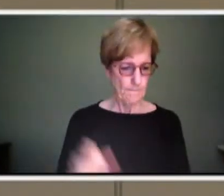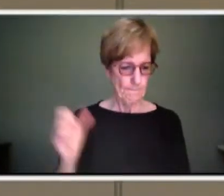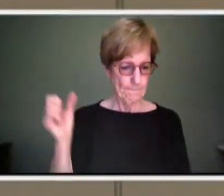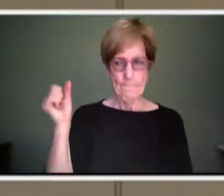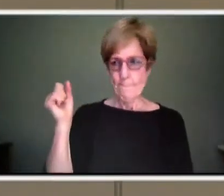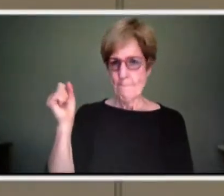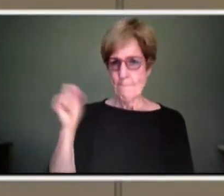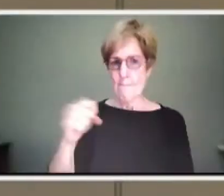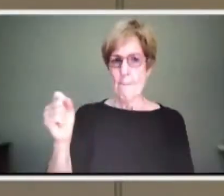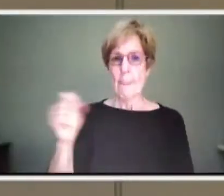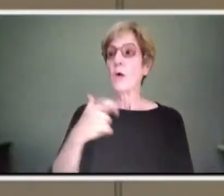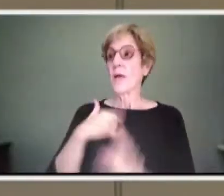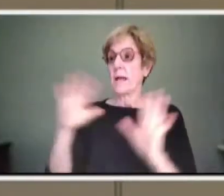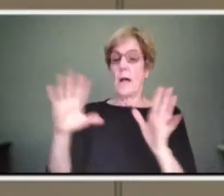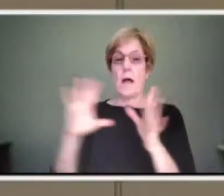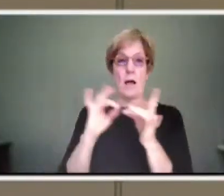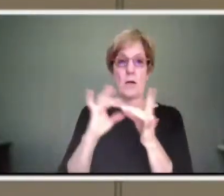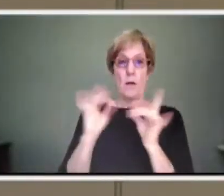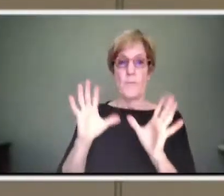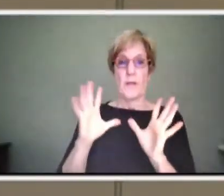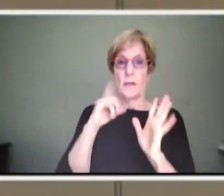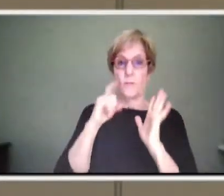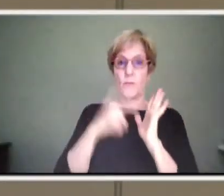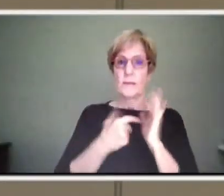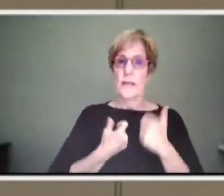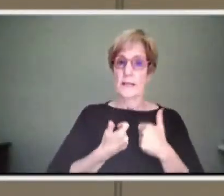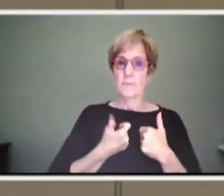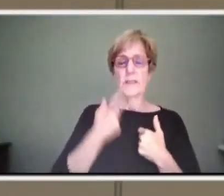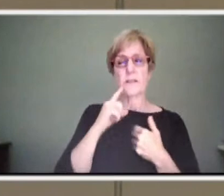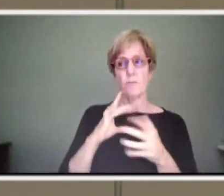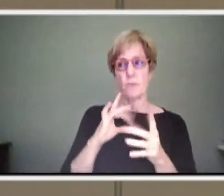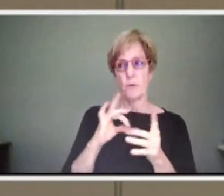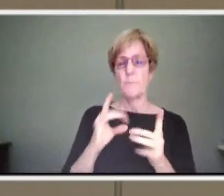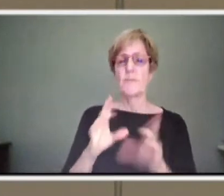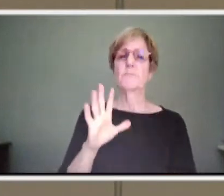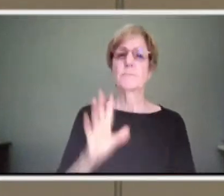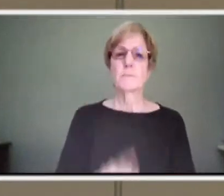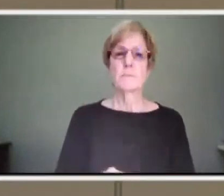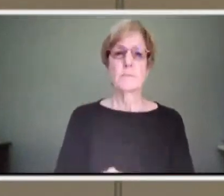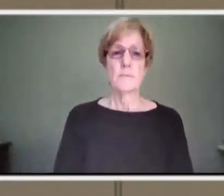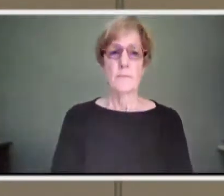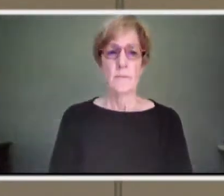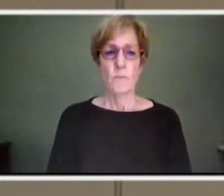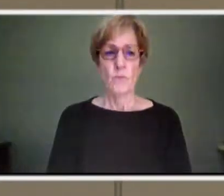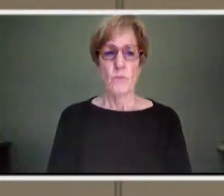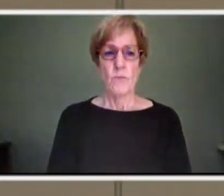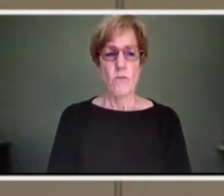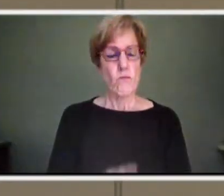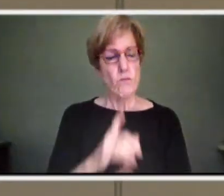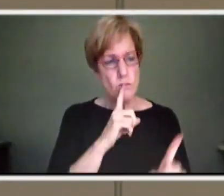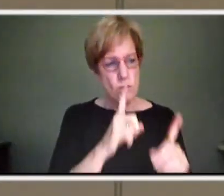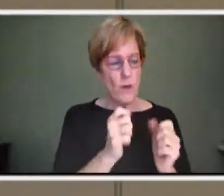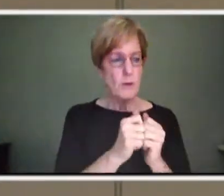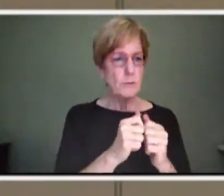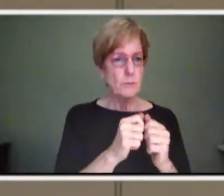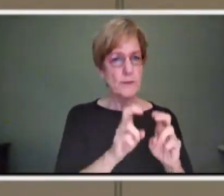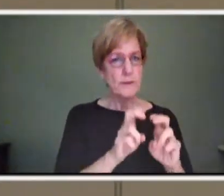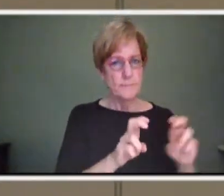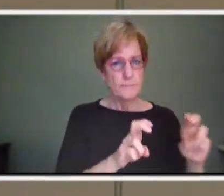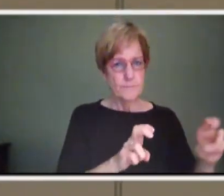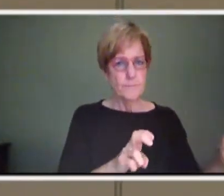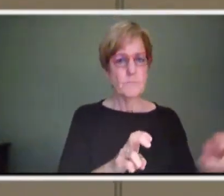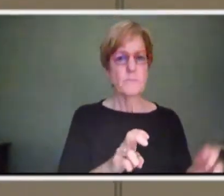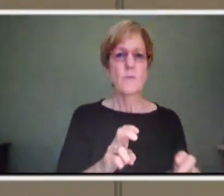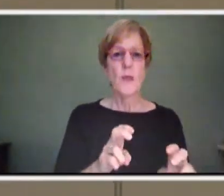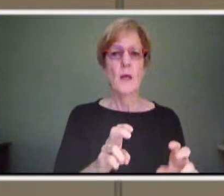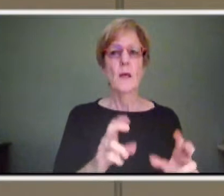I'll make a comment. I'm going to recognize myself to make a comment. I was just having a sidebar with some of my colleagues. Obviously, there's